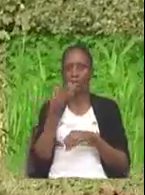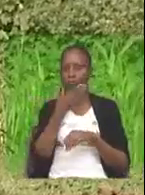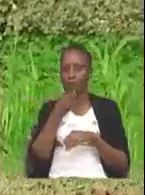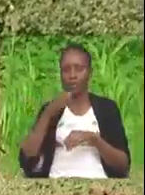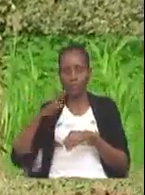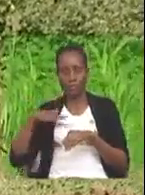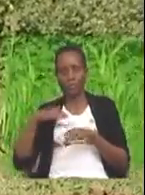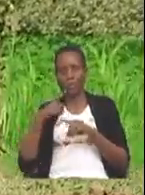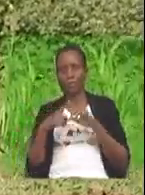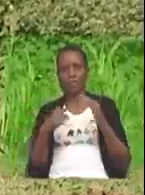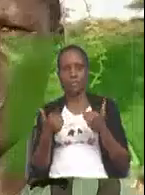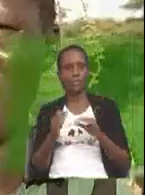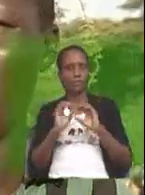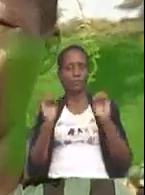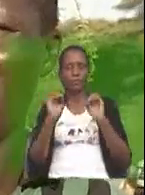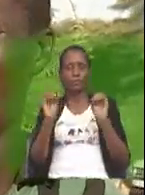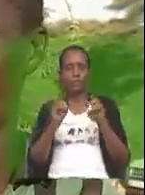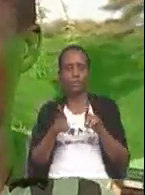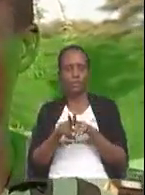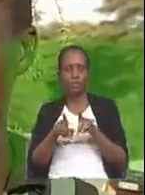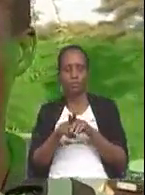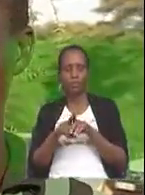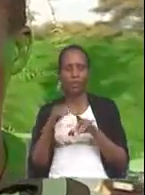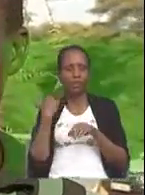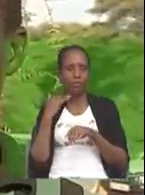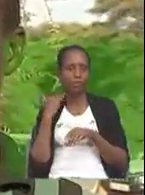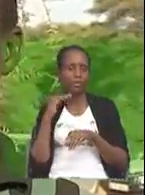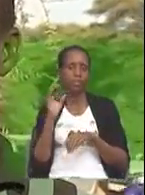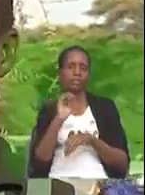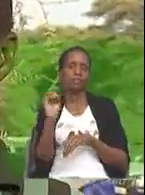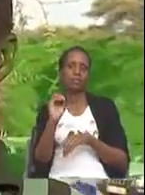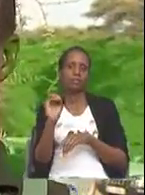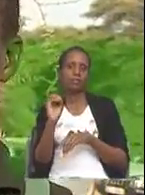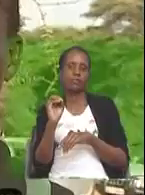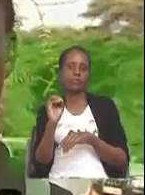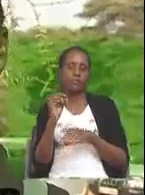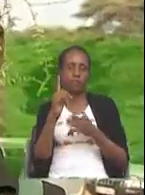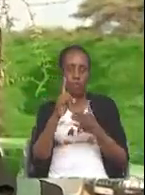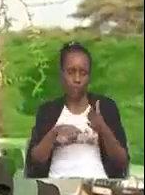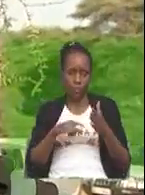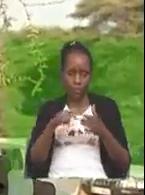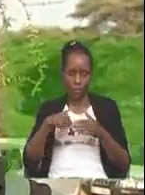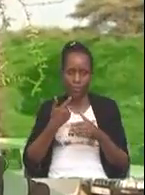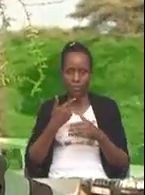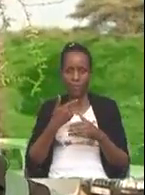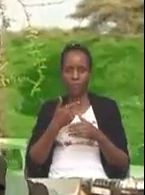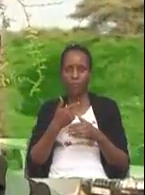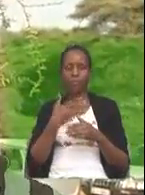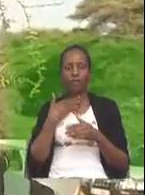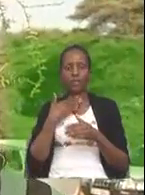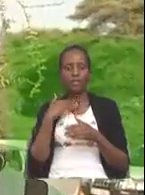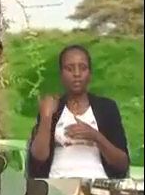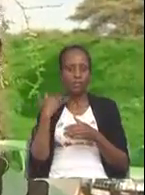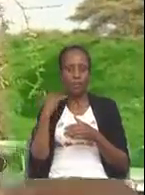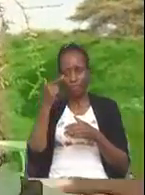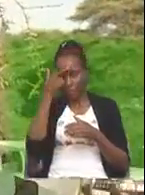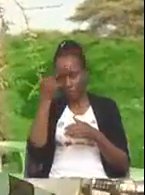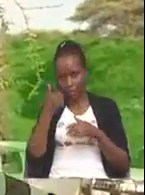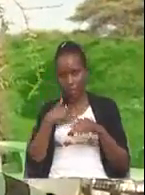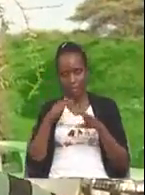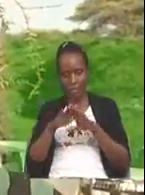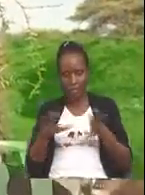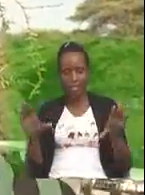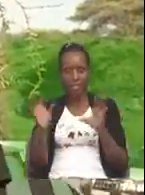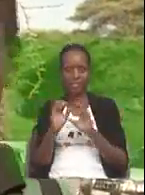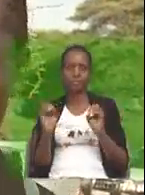wazazi, hata wezi sikia saizi. Kitu yenye ilikuwa natufunza sisi upande uwizi ni ukosefu wa